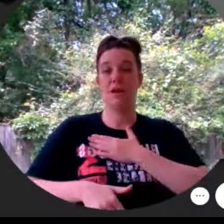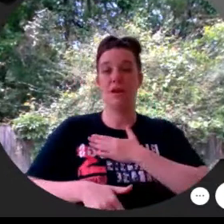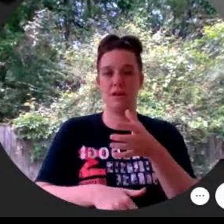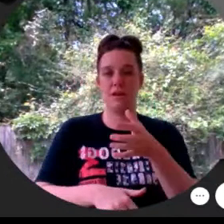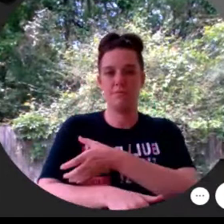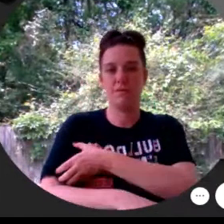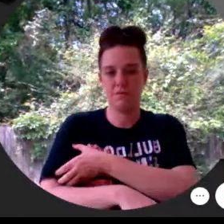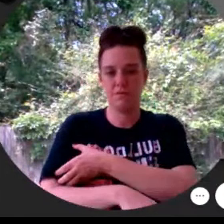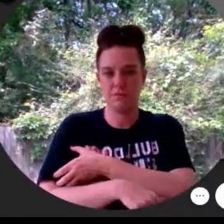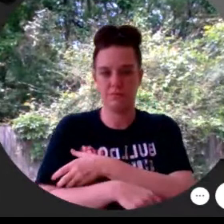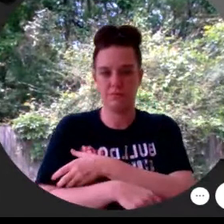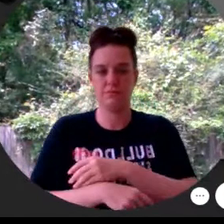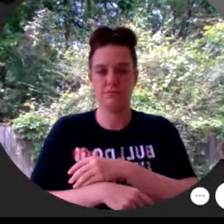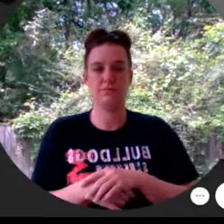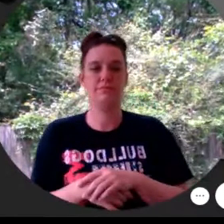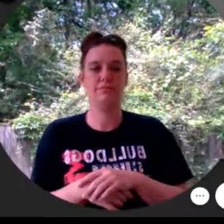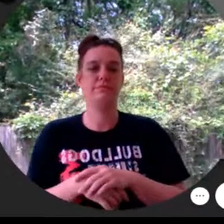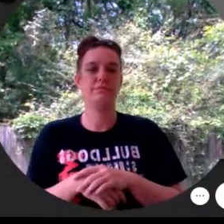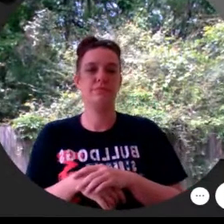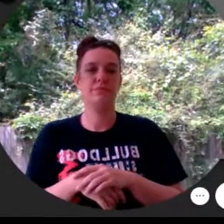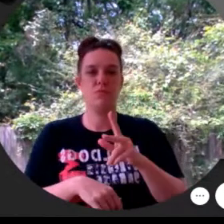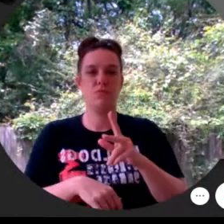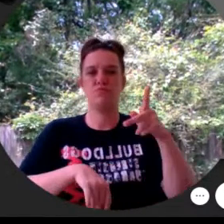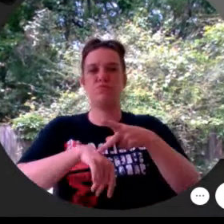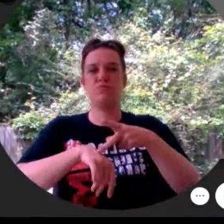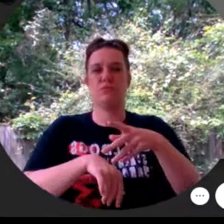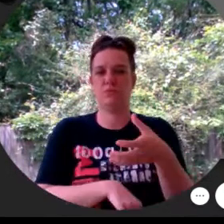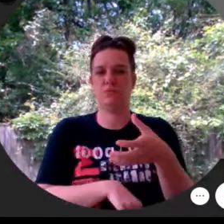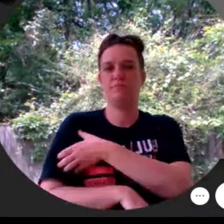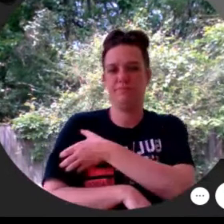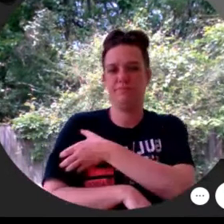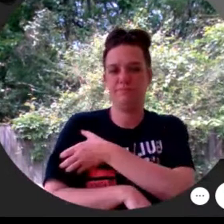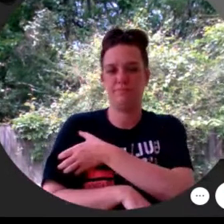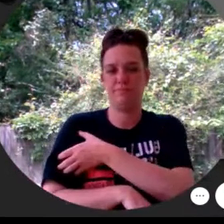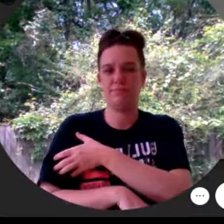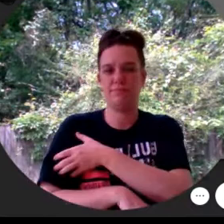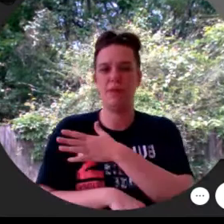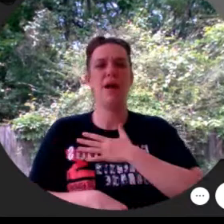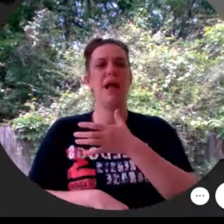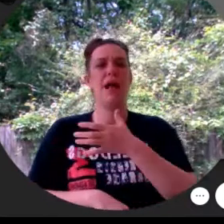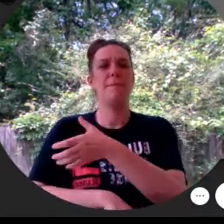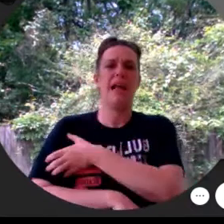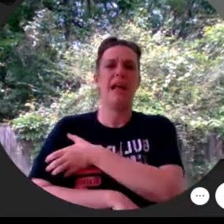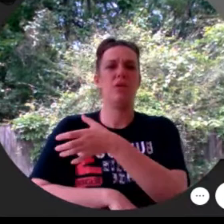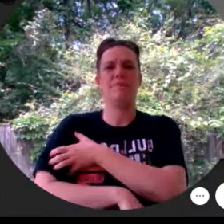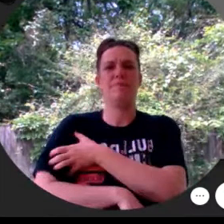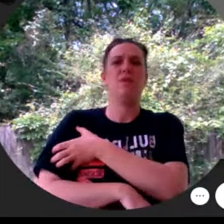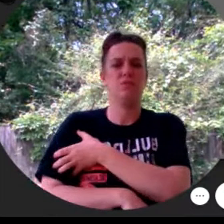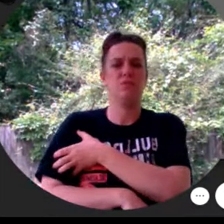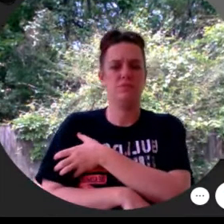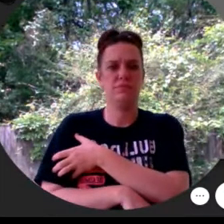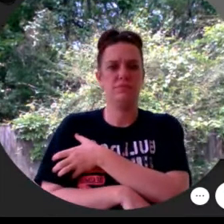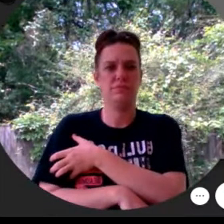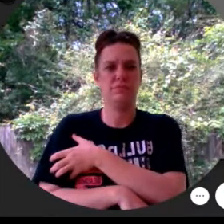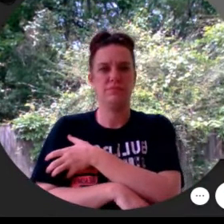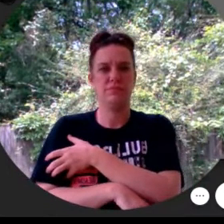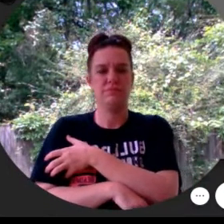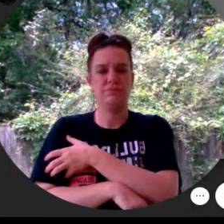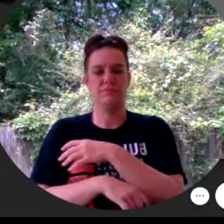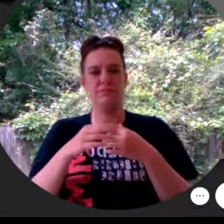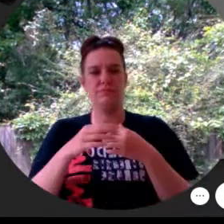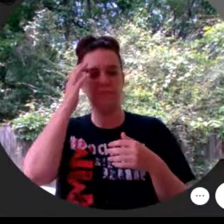power. Principal power. My power powers this